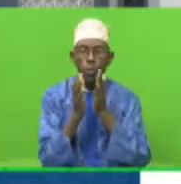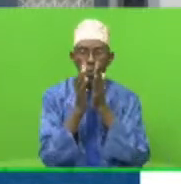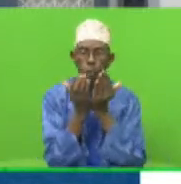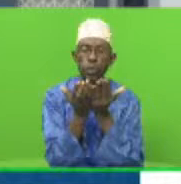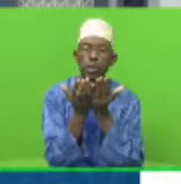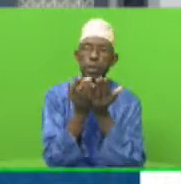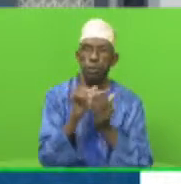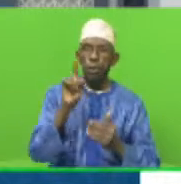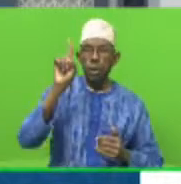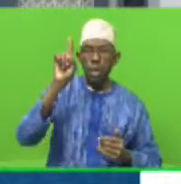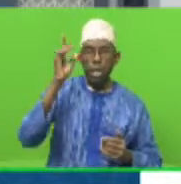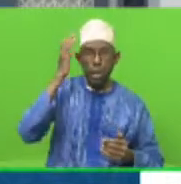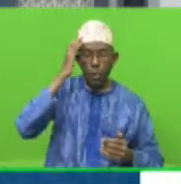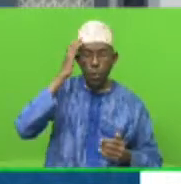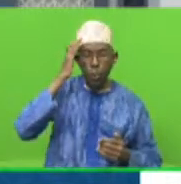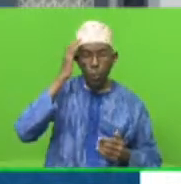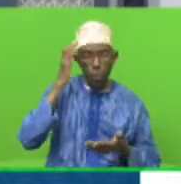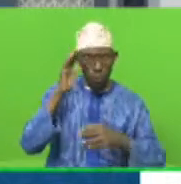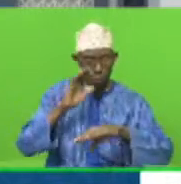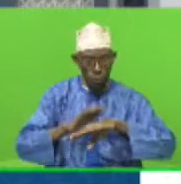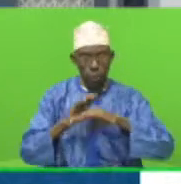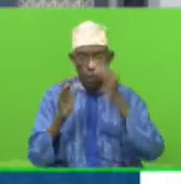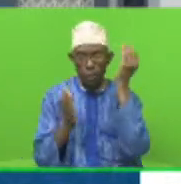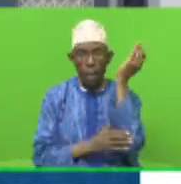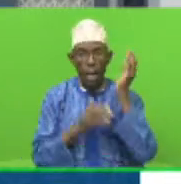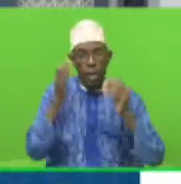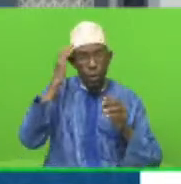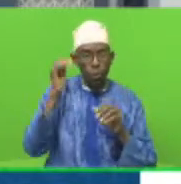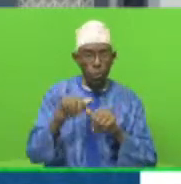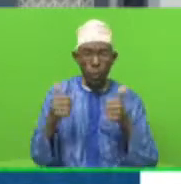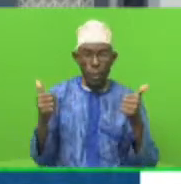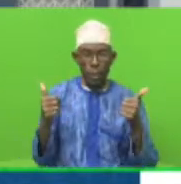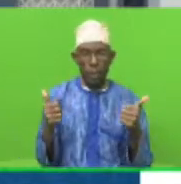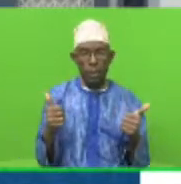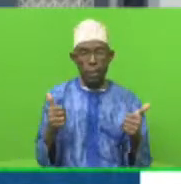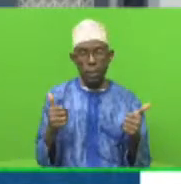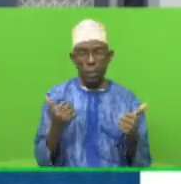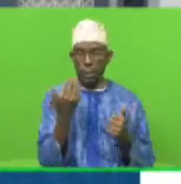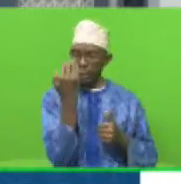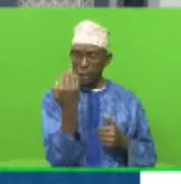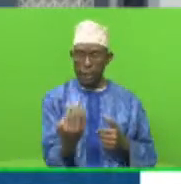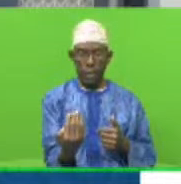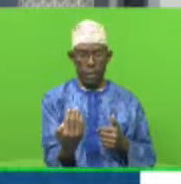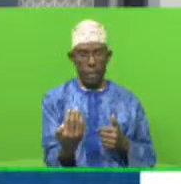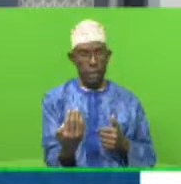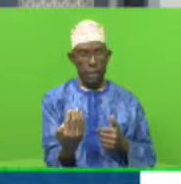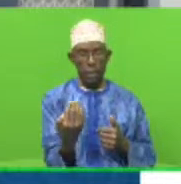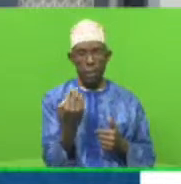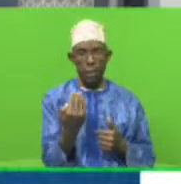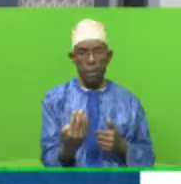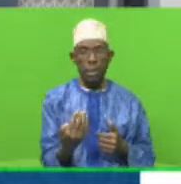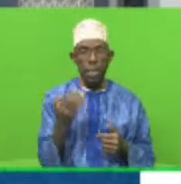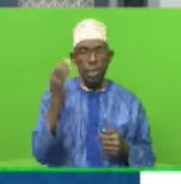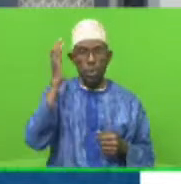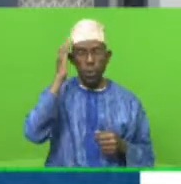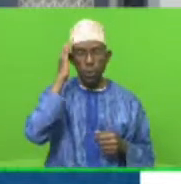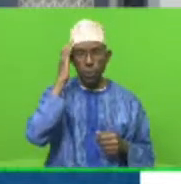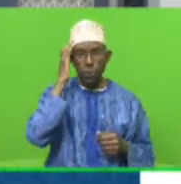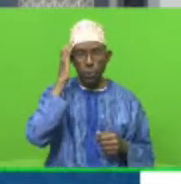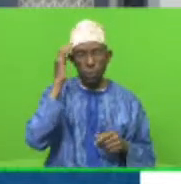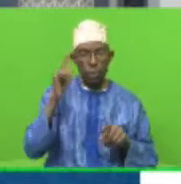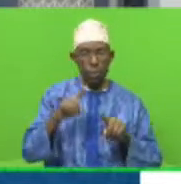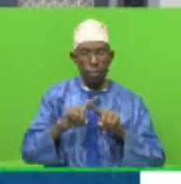creator, and they know right from wrong. You know, this child at this age realizes,